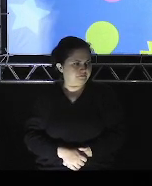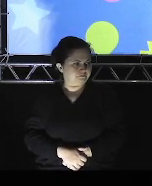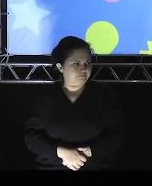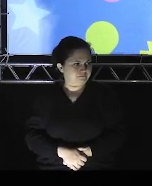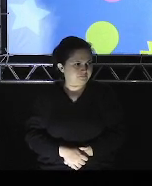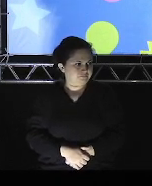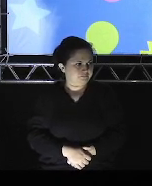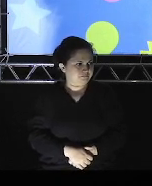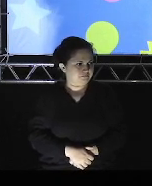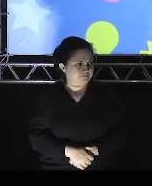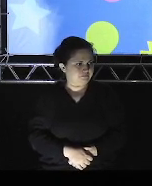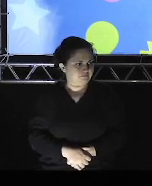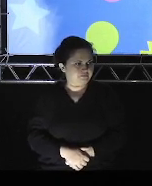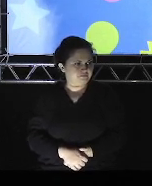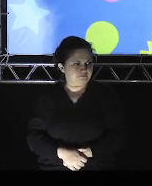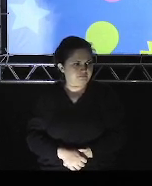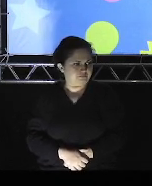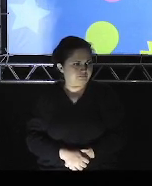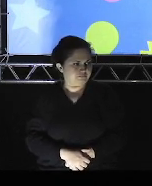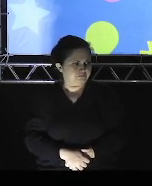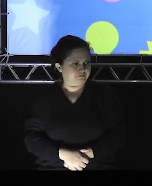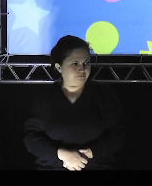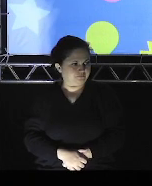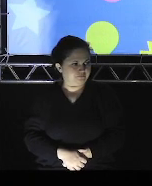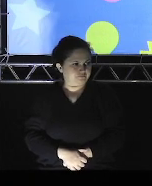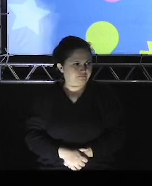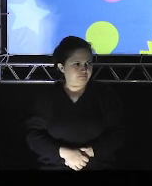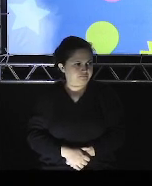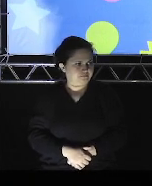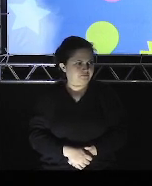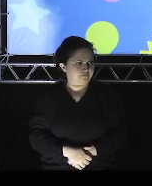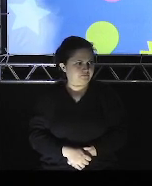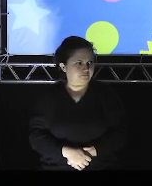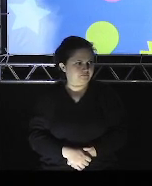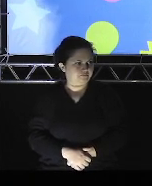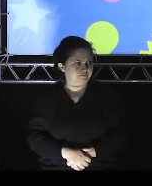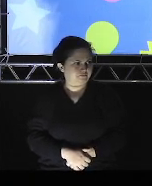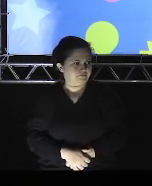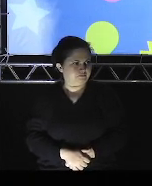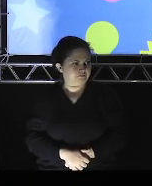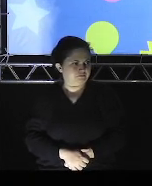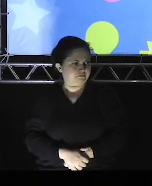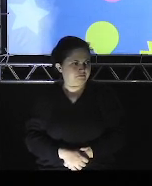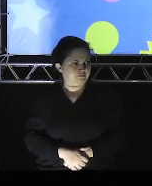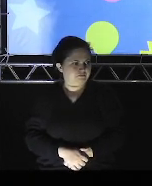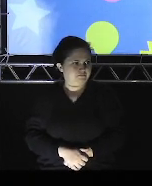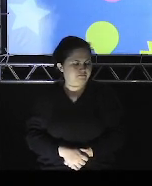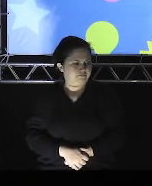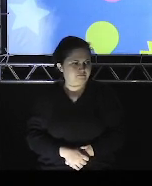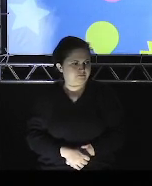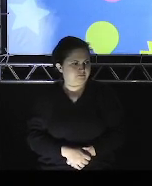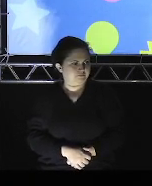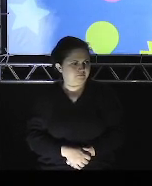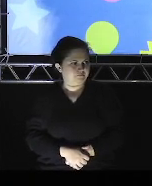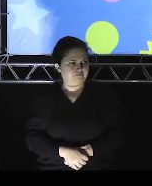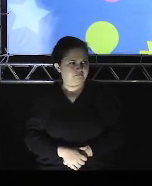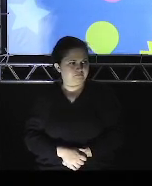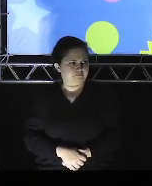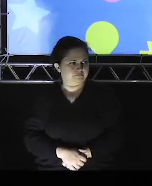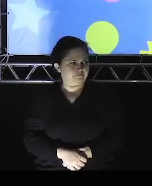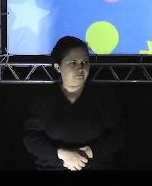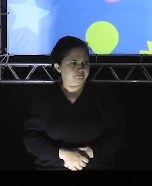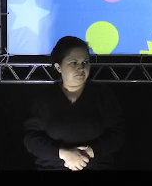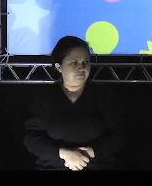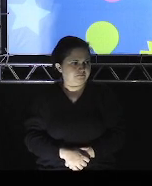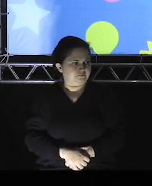but you don't do exactly what an agile coach does, and you do maintain responsibility. And that's what a product manager,